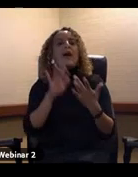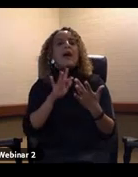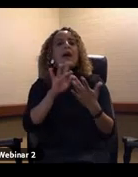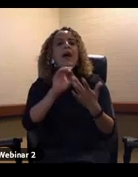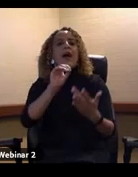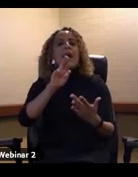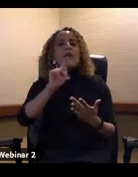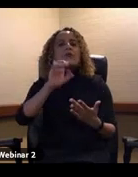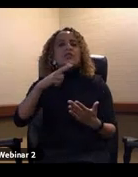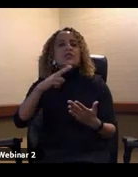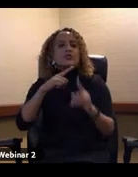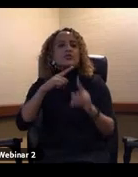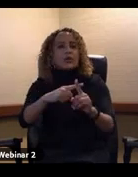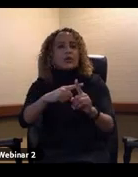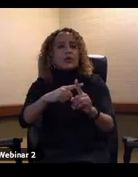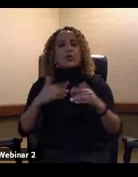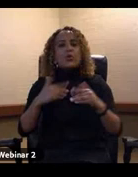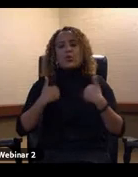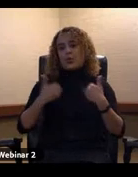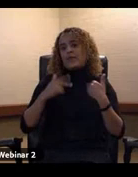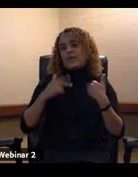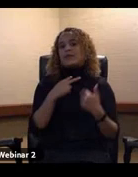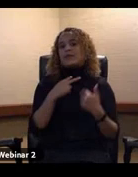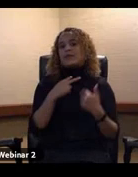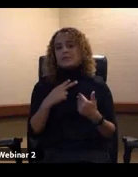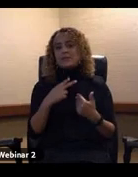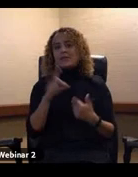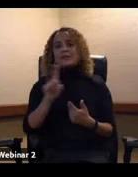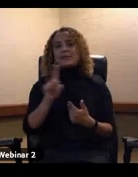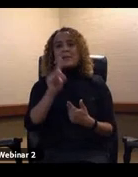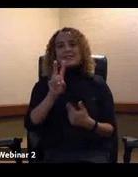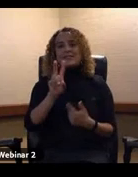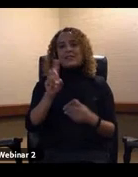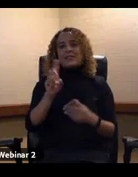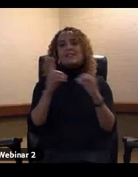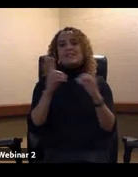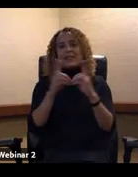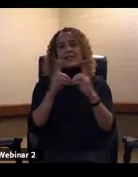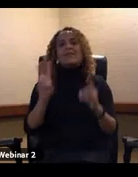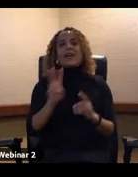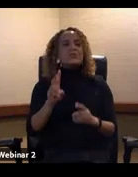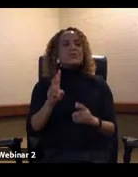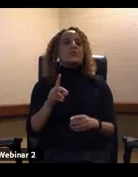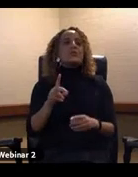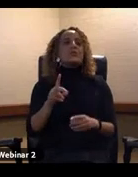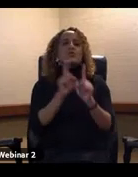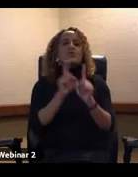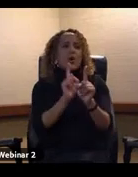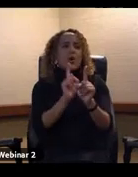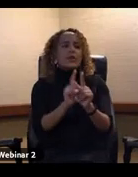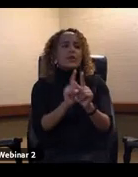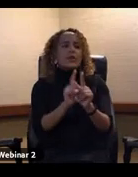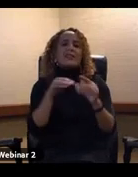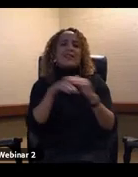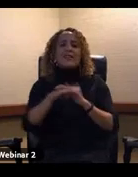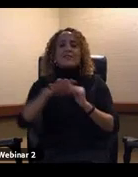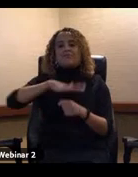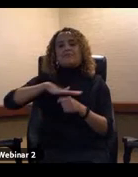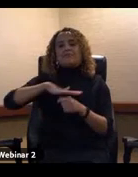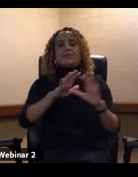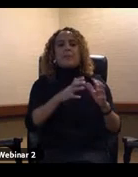outreach strategies targeted at adult and youth victims of domestic violence, dating violence, sexual assault, or stalking in underserved